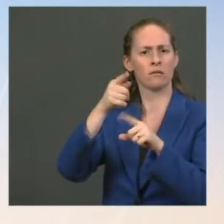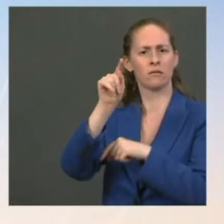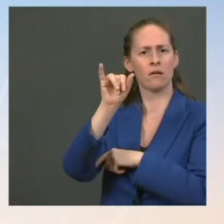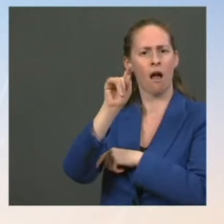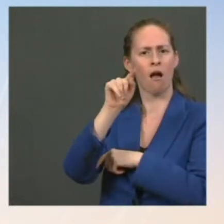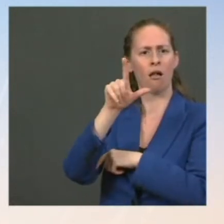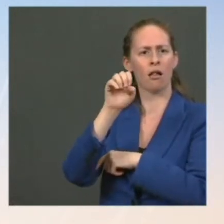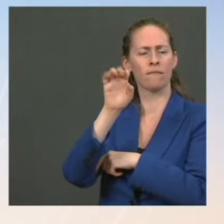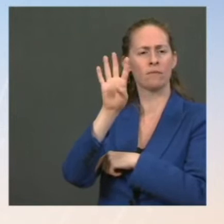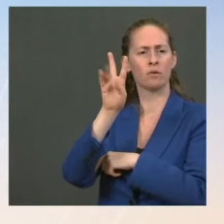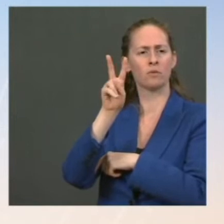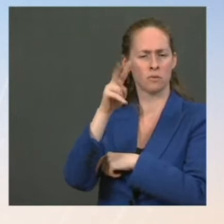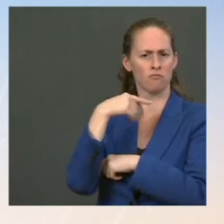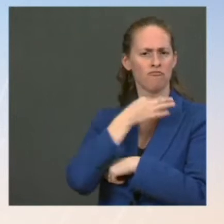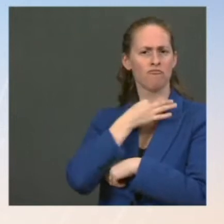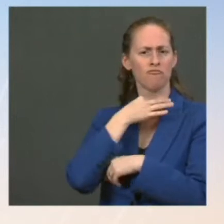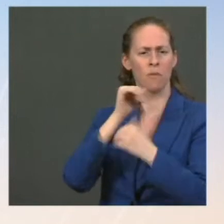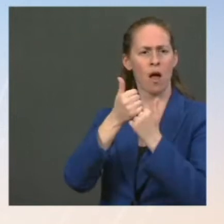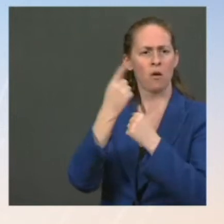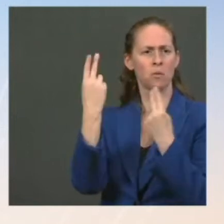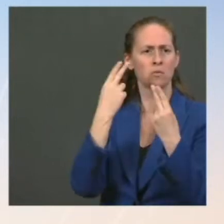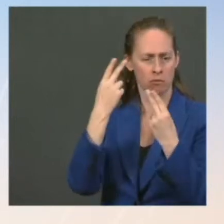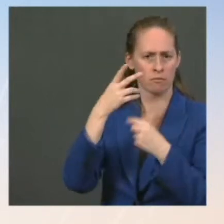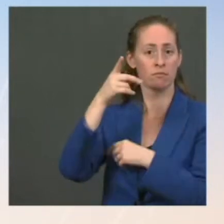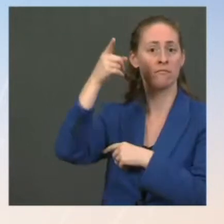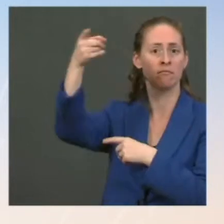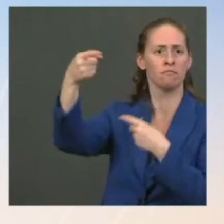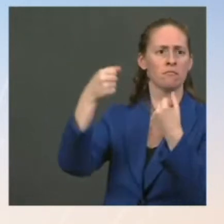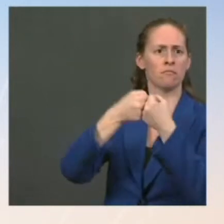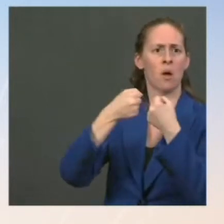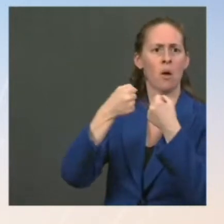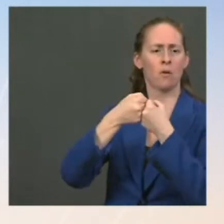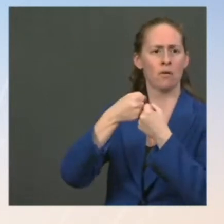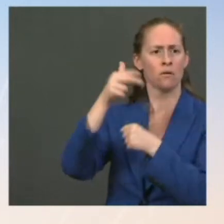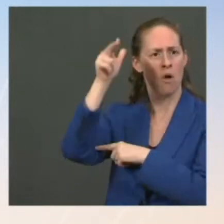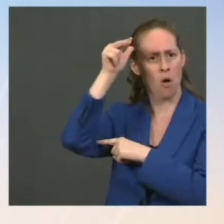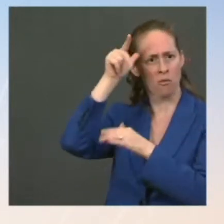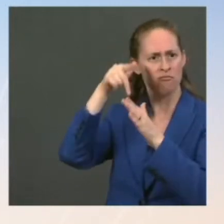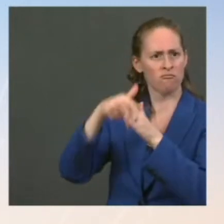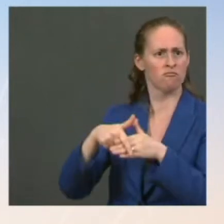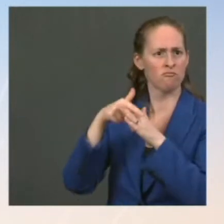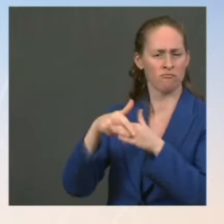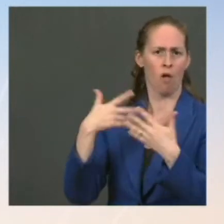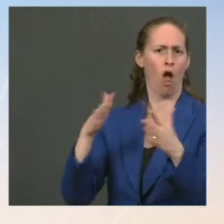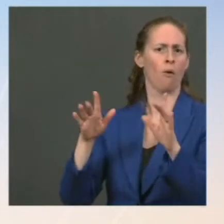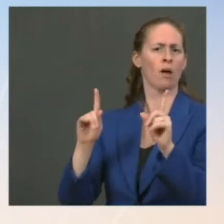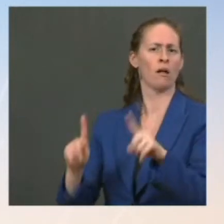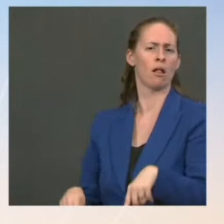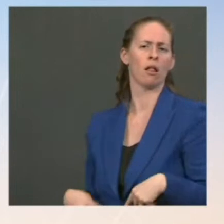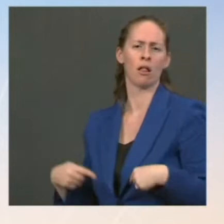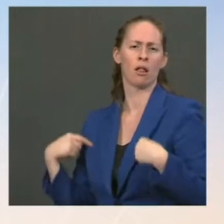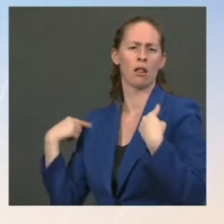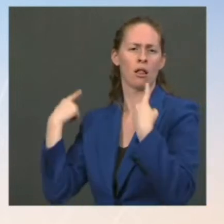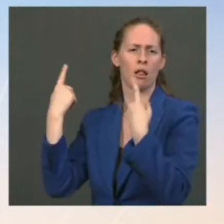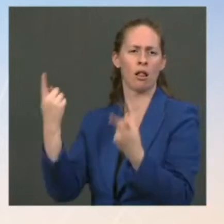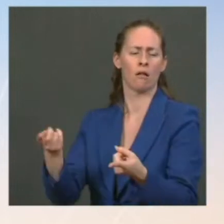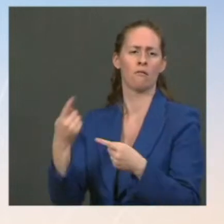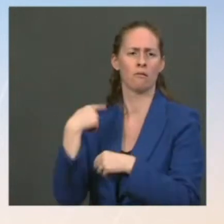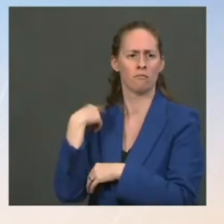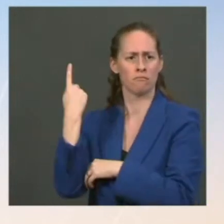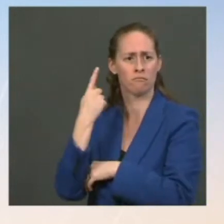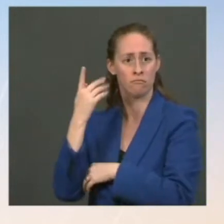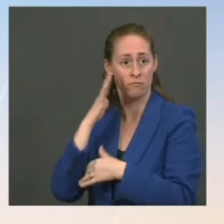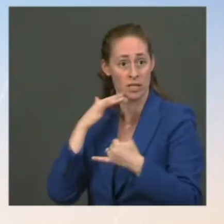overall with the Border Patrol, Force Patrols, they've been using those horses for a very long time. Is the Biden administration going to continue to use those